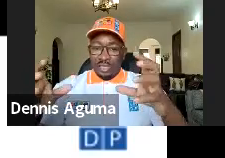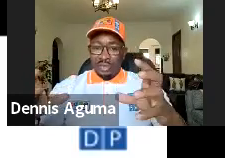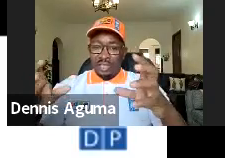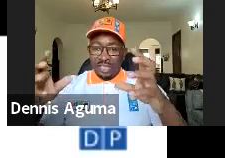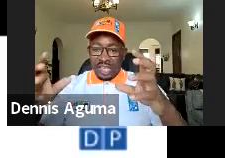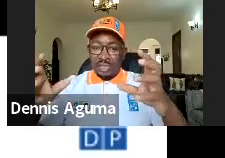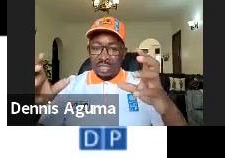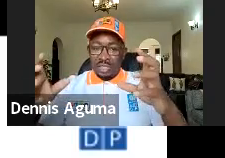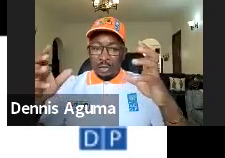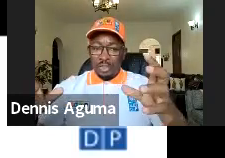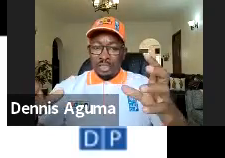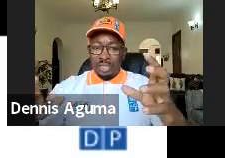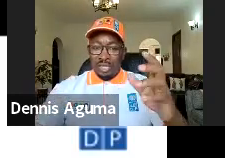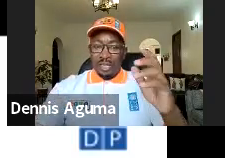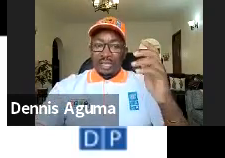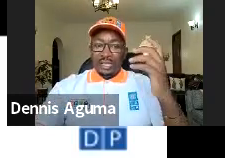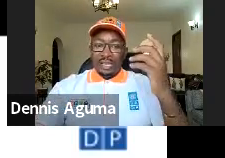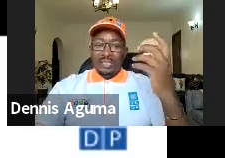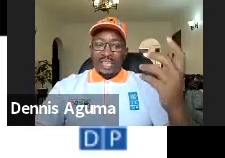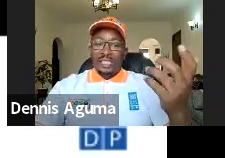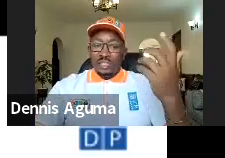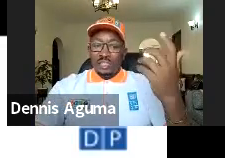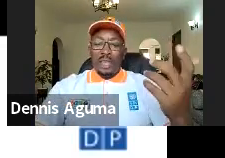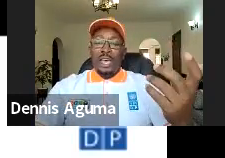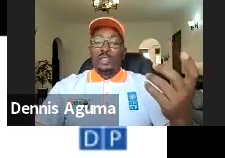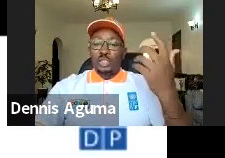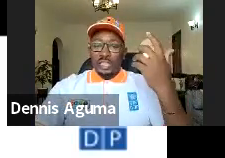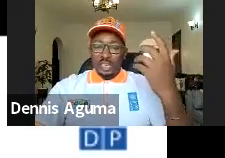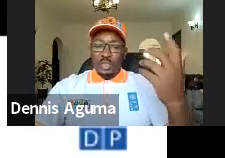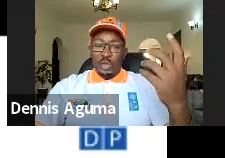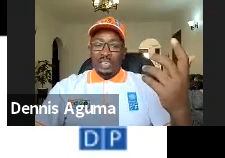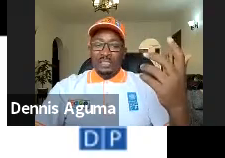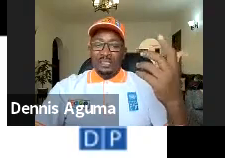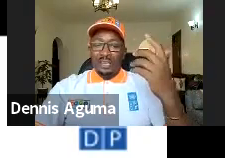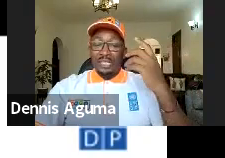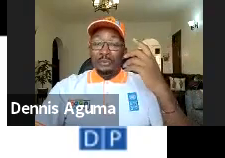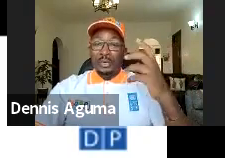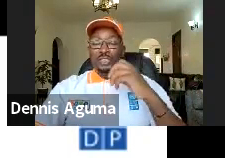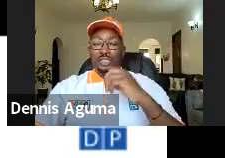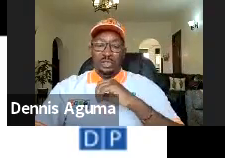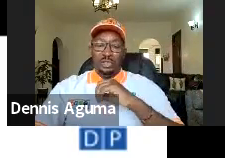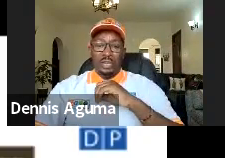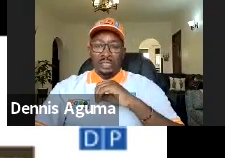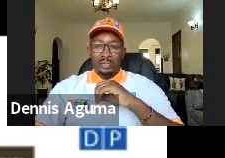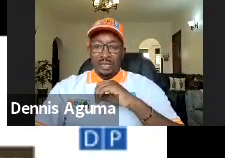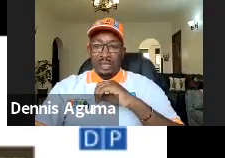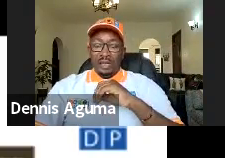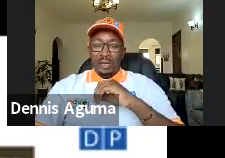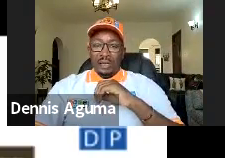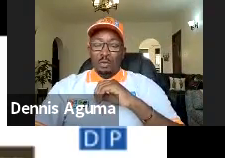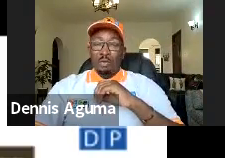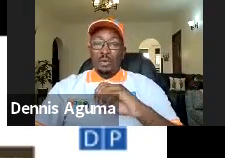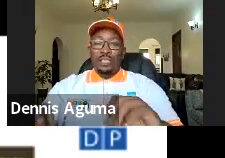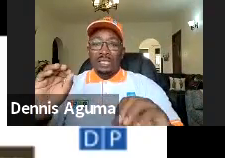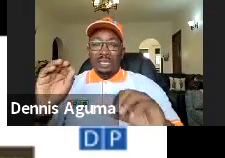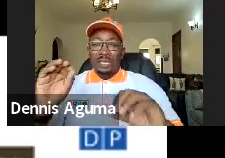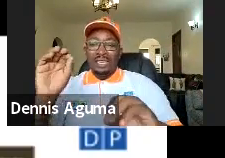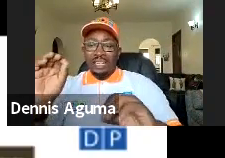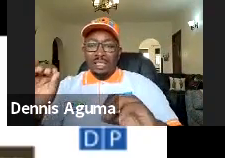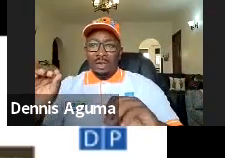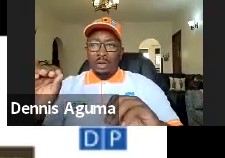The Ideathon is an entry level opportunity designed to inspire you to generate your ideas and pitch your ideas. So we're